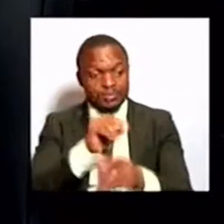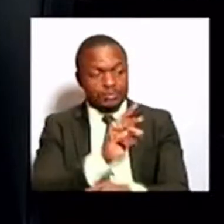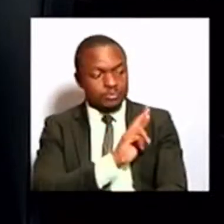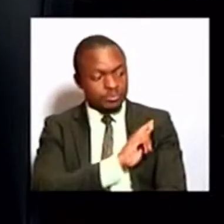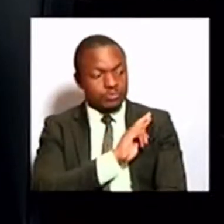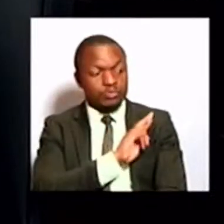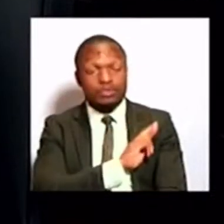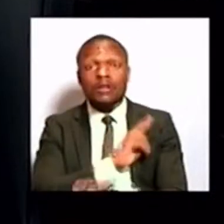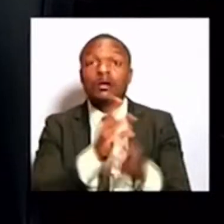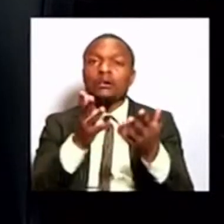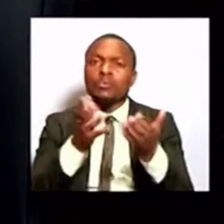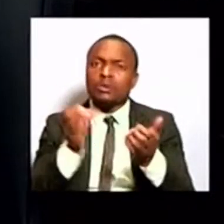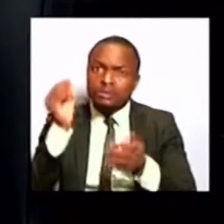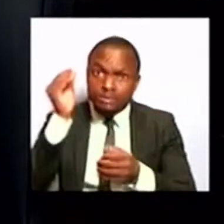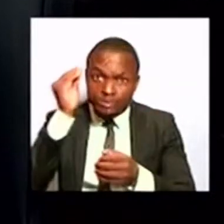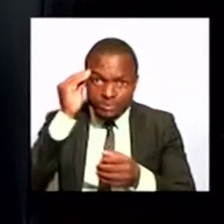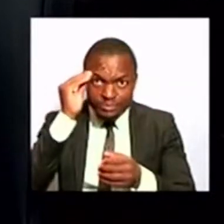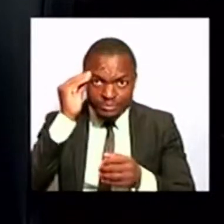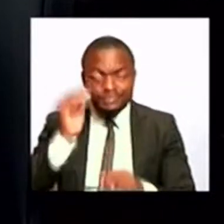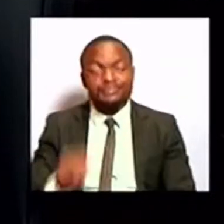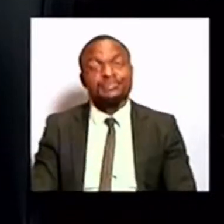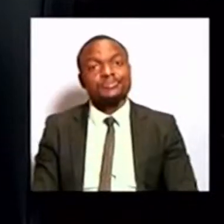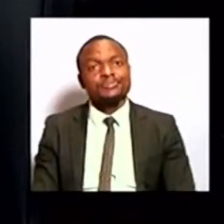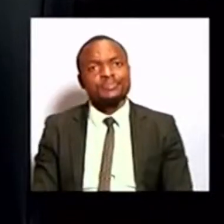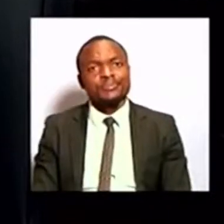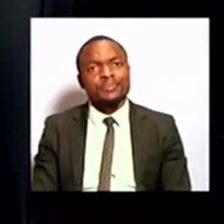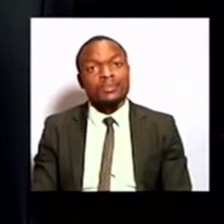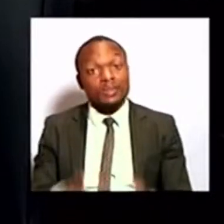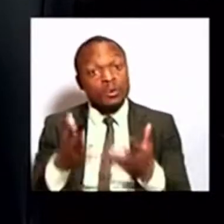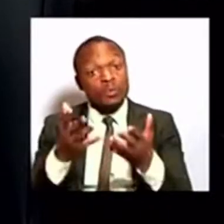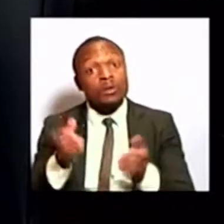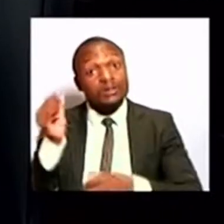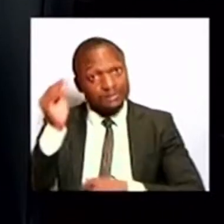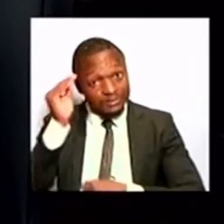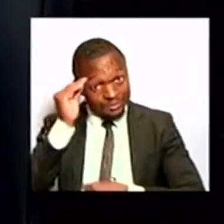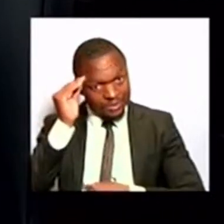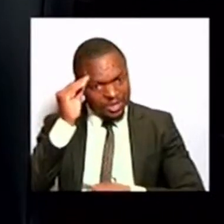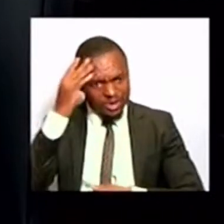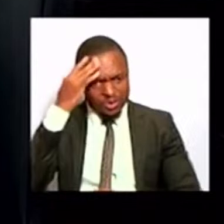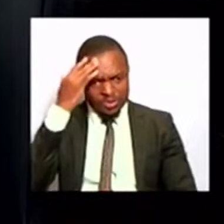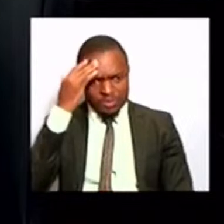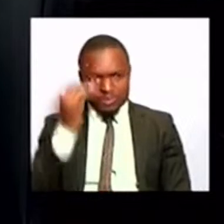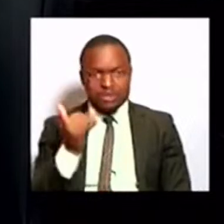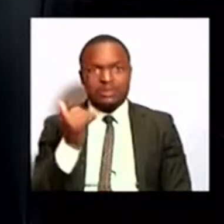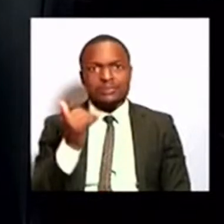I wanted to know or to find out why